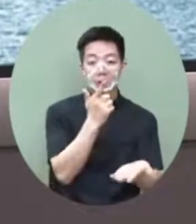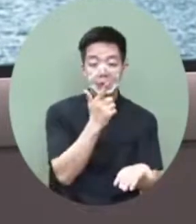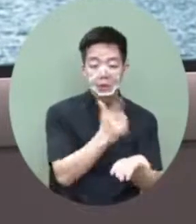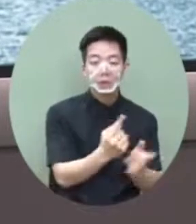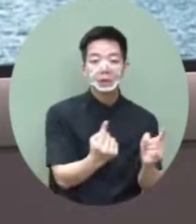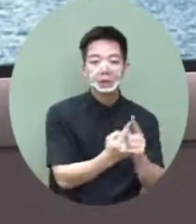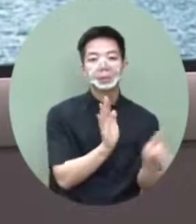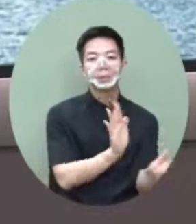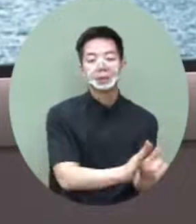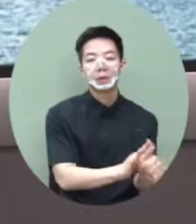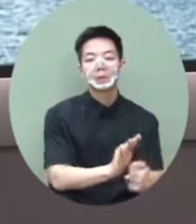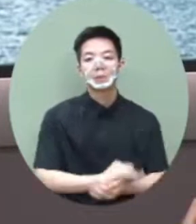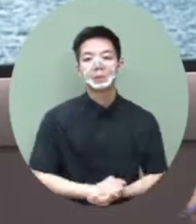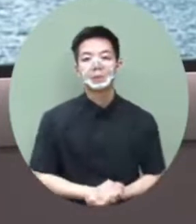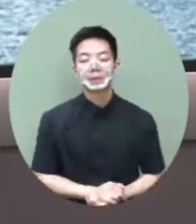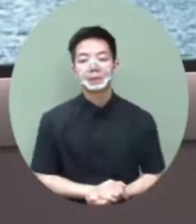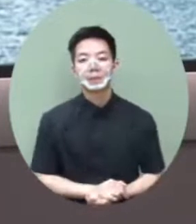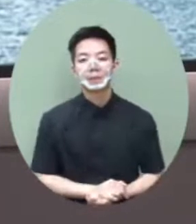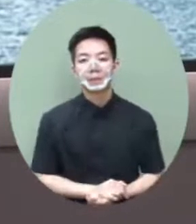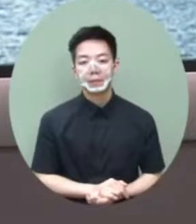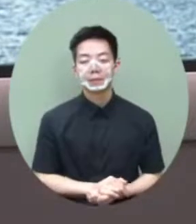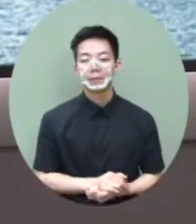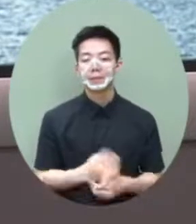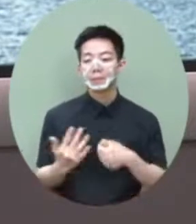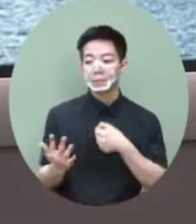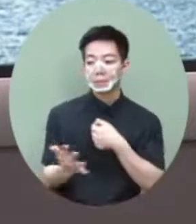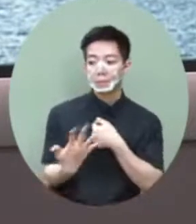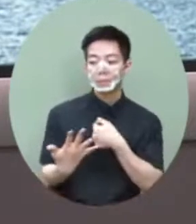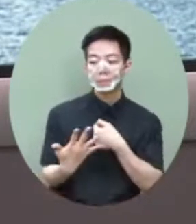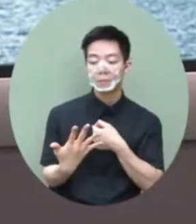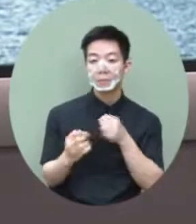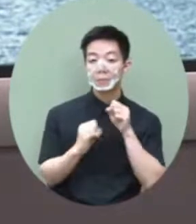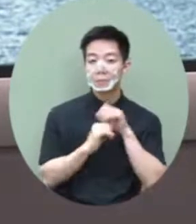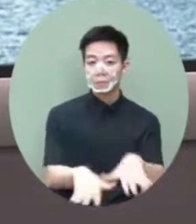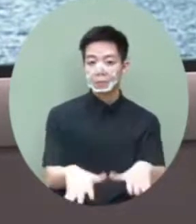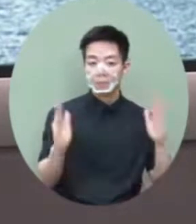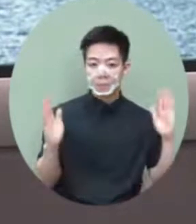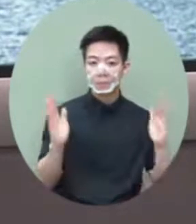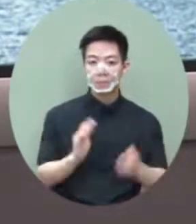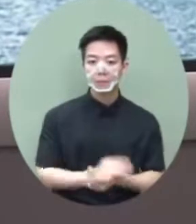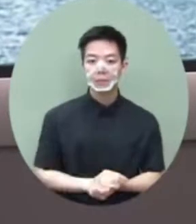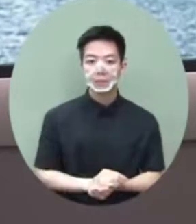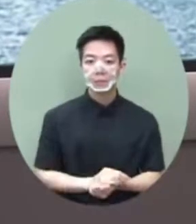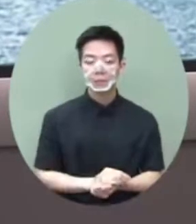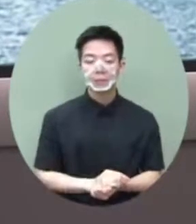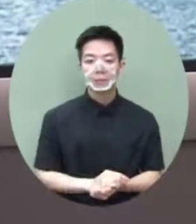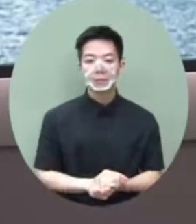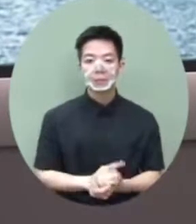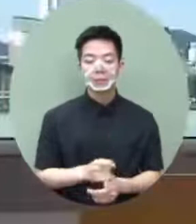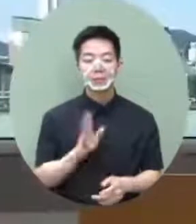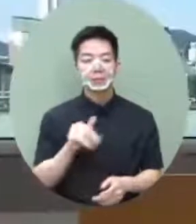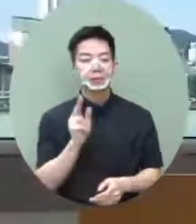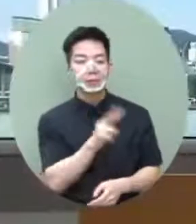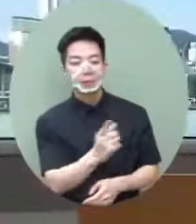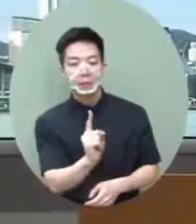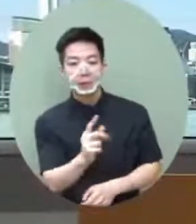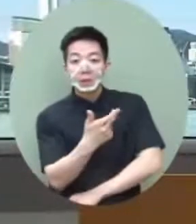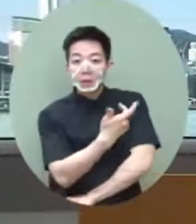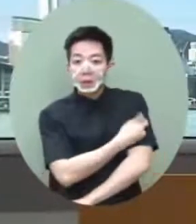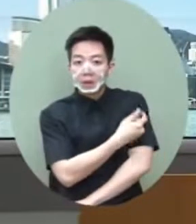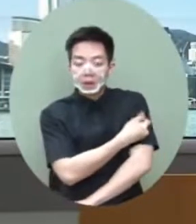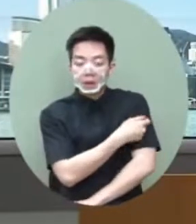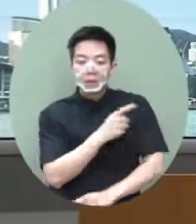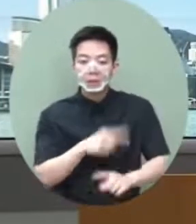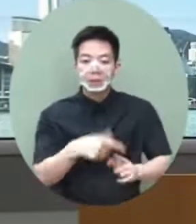optimally resources for patients with different needs. Now, in this wave of the